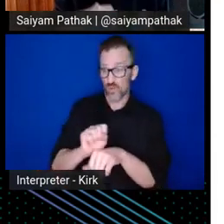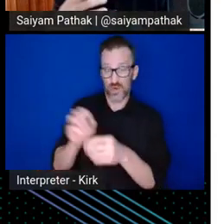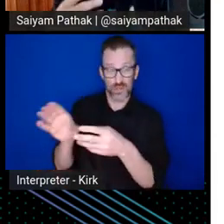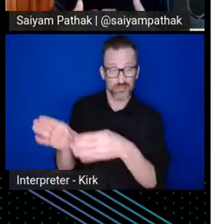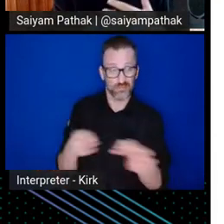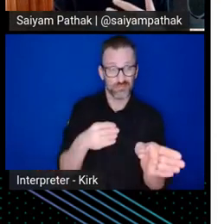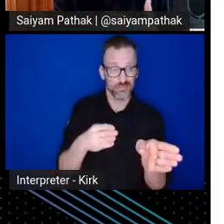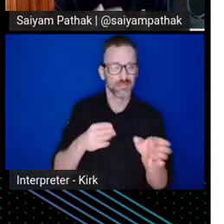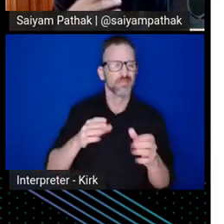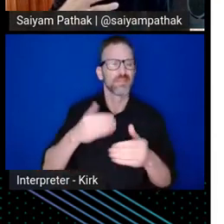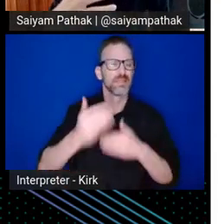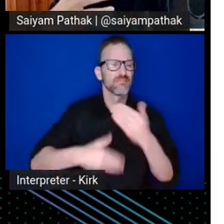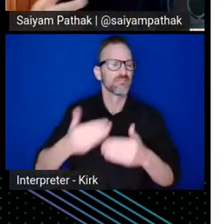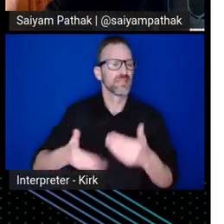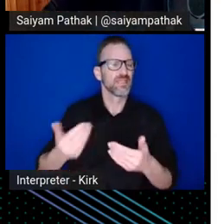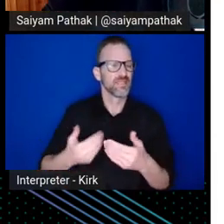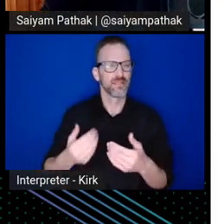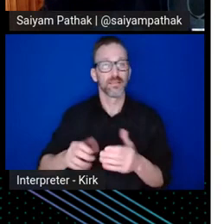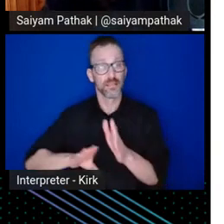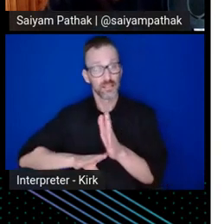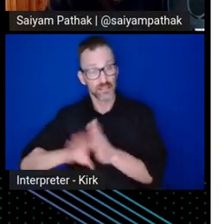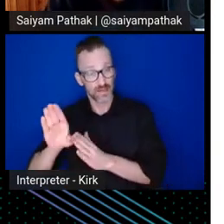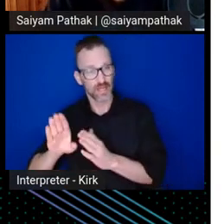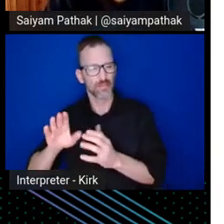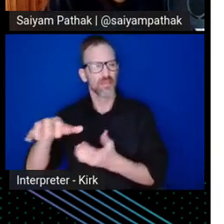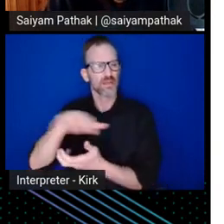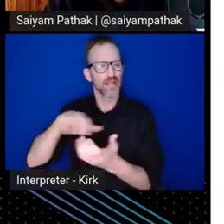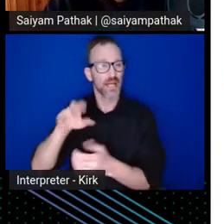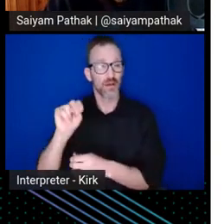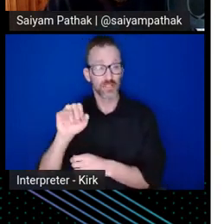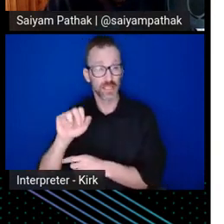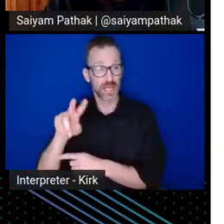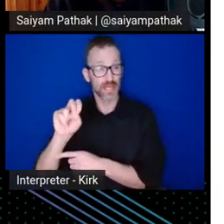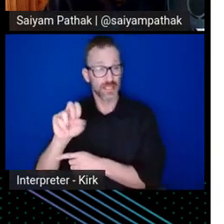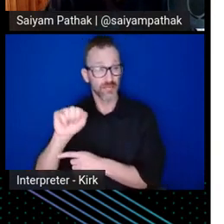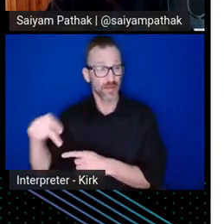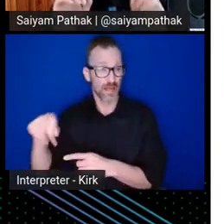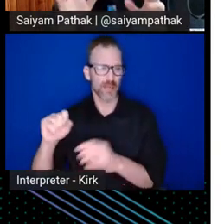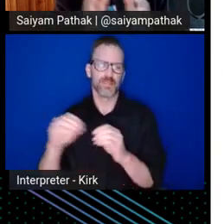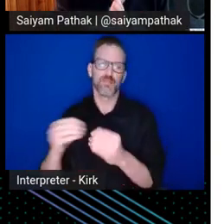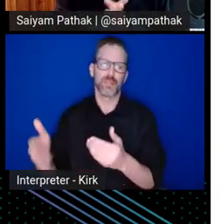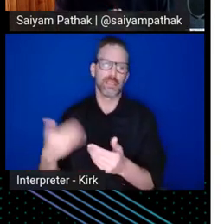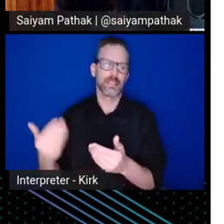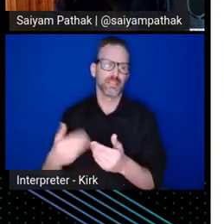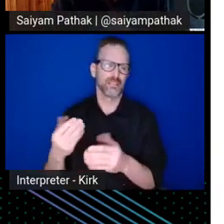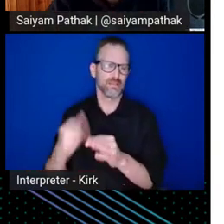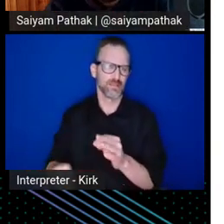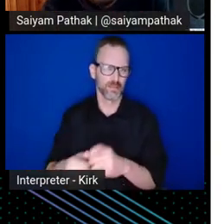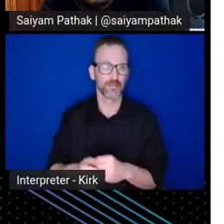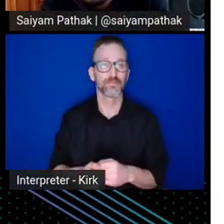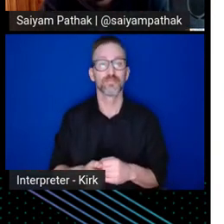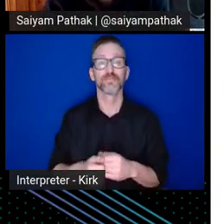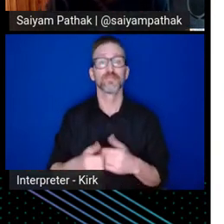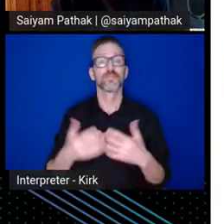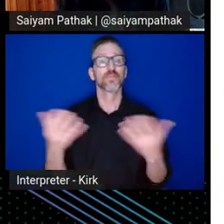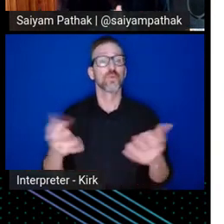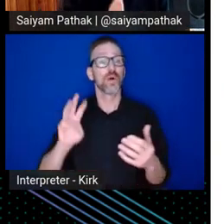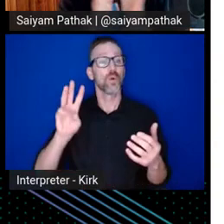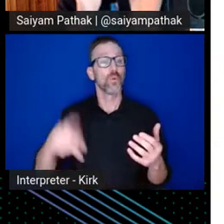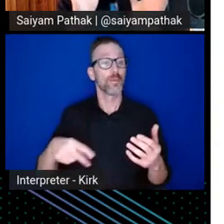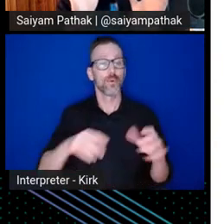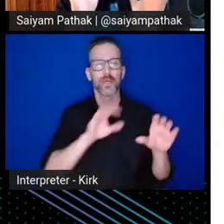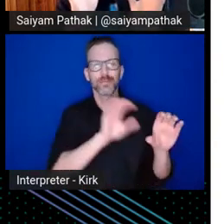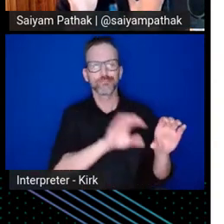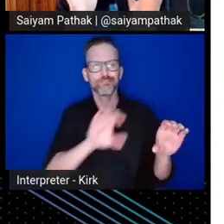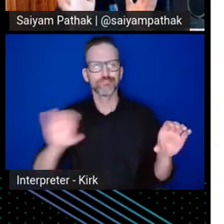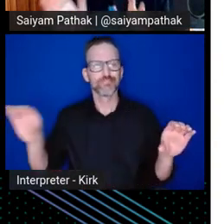in a development of cloud native apps, I would say. This is the architecture, how it looks like. So you